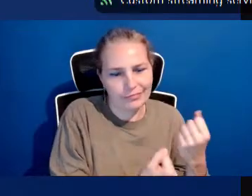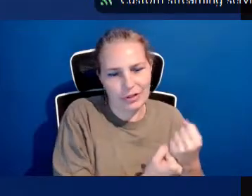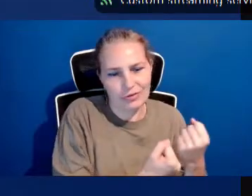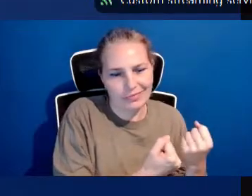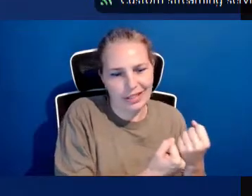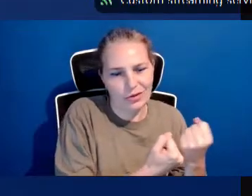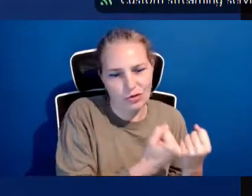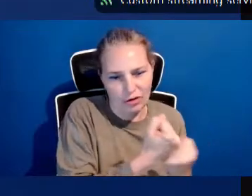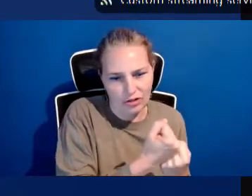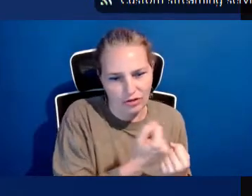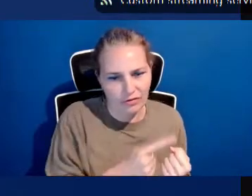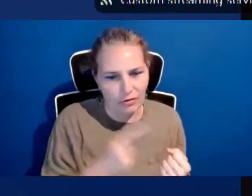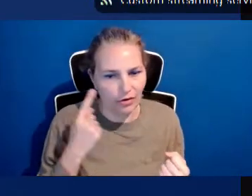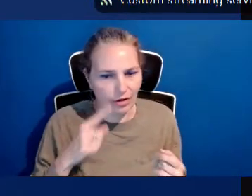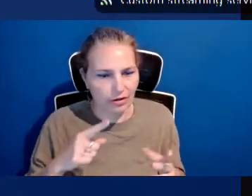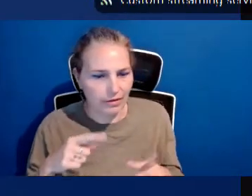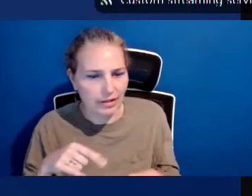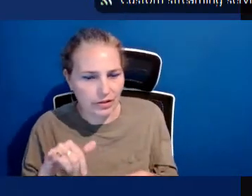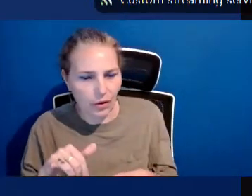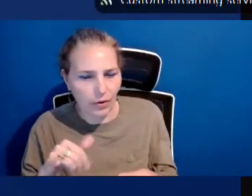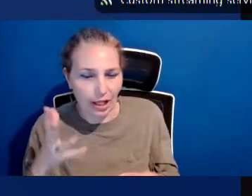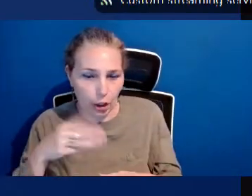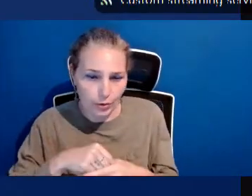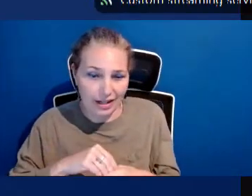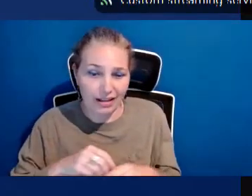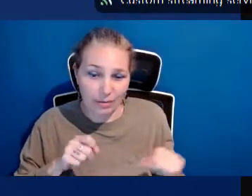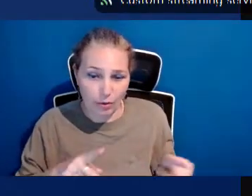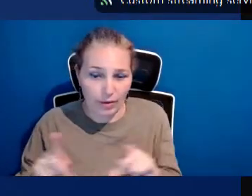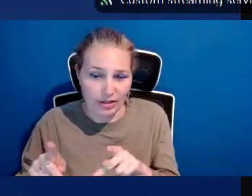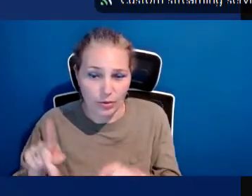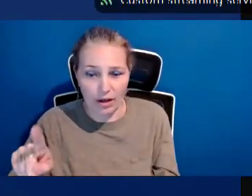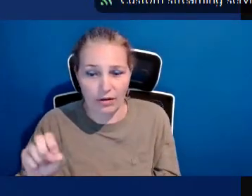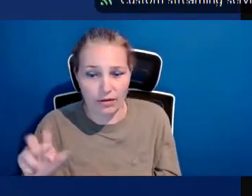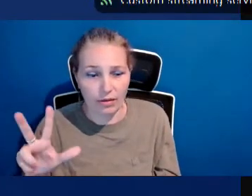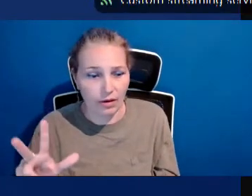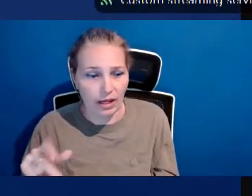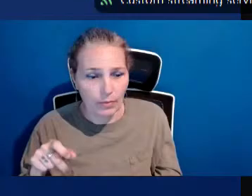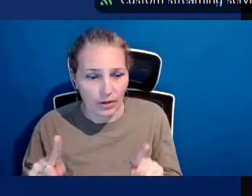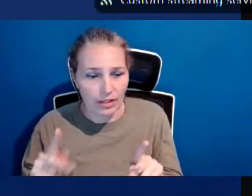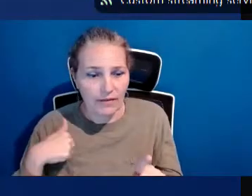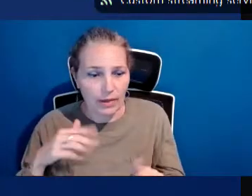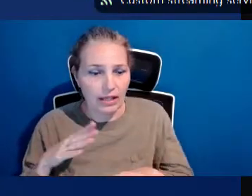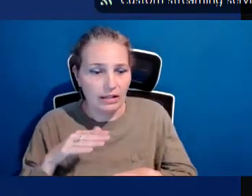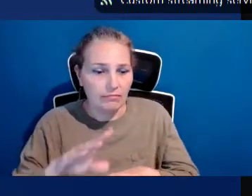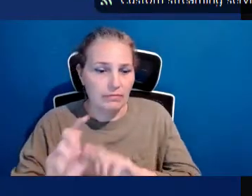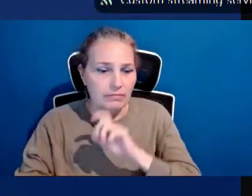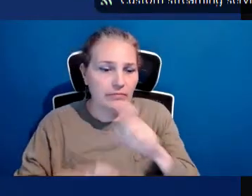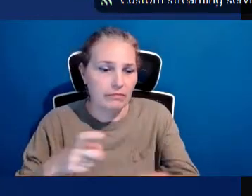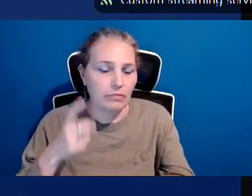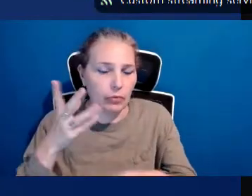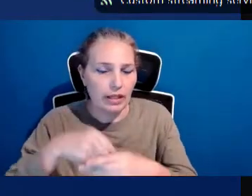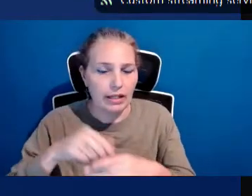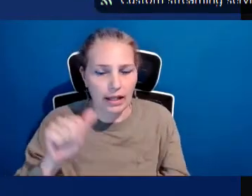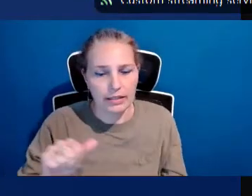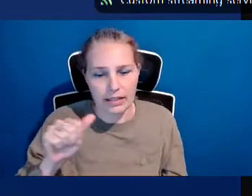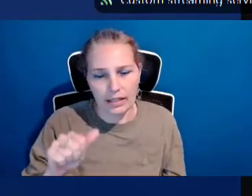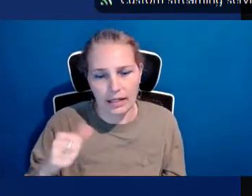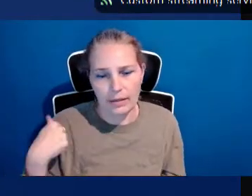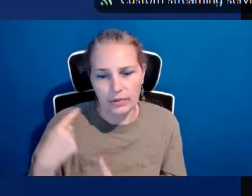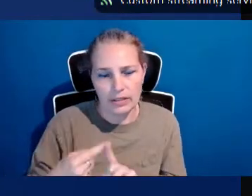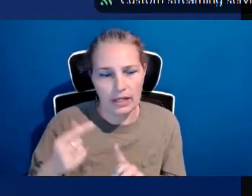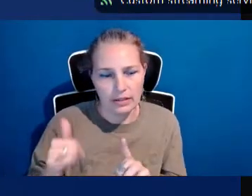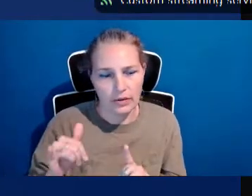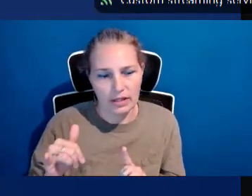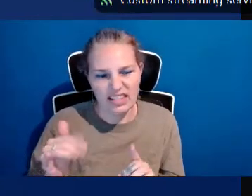date. It has been averaging 57 business days from initial submittal to permit issuance. And this includes the